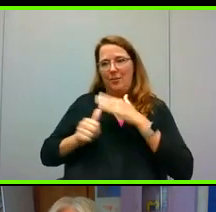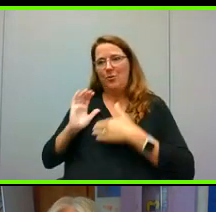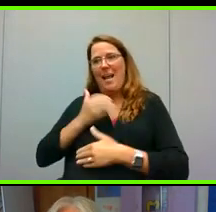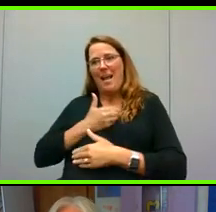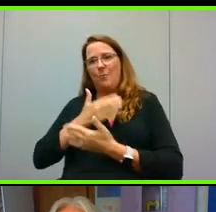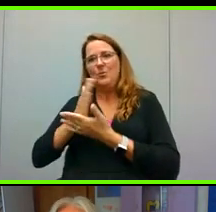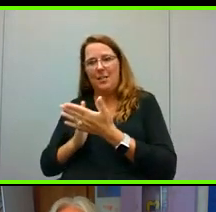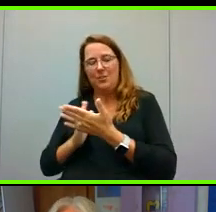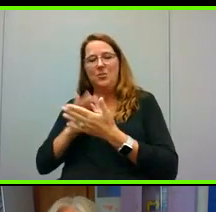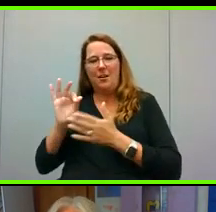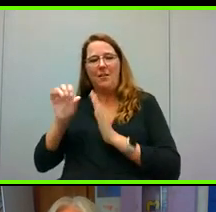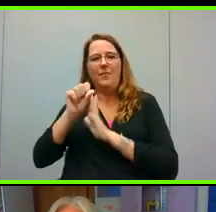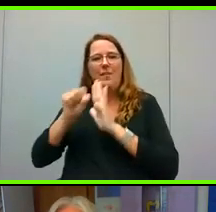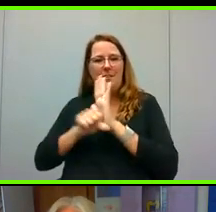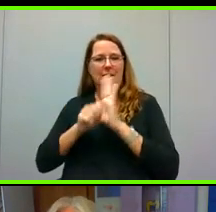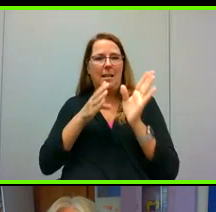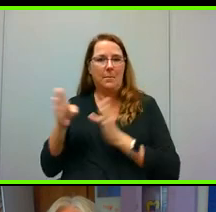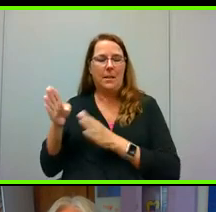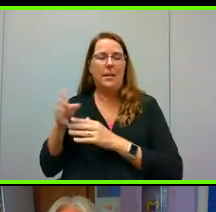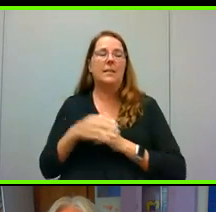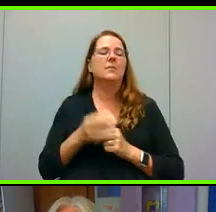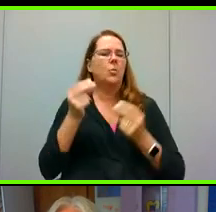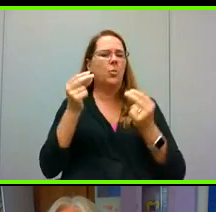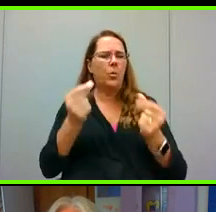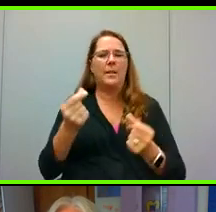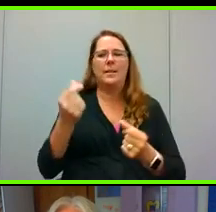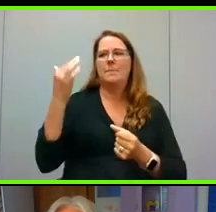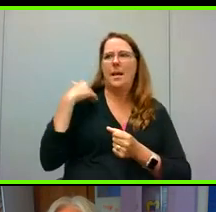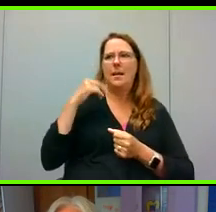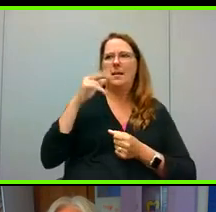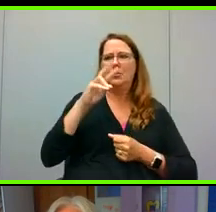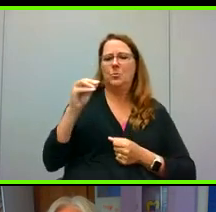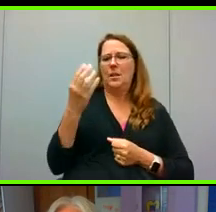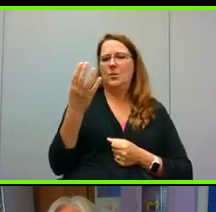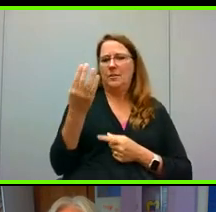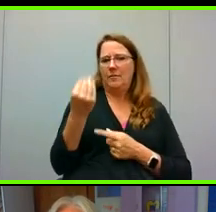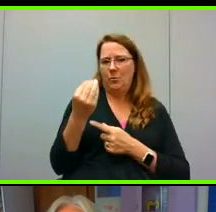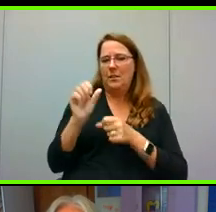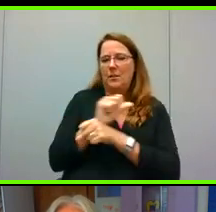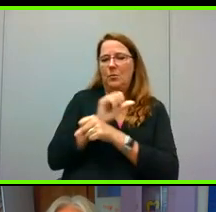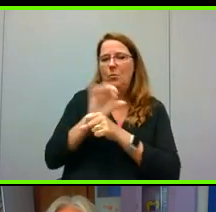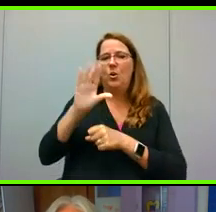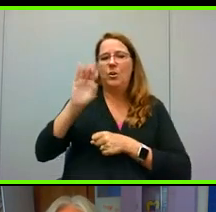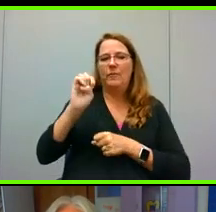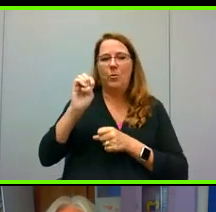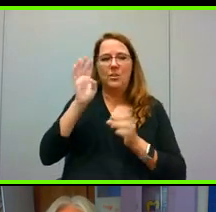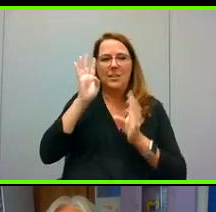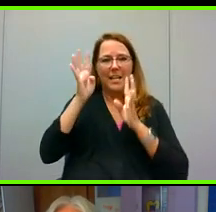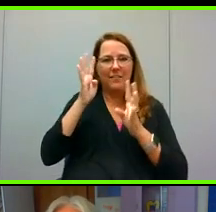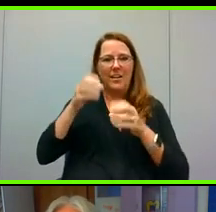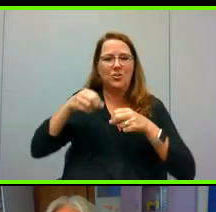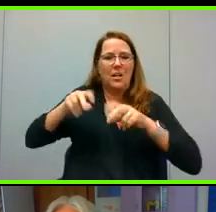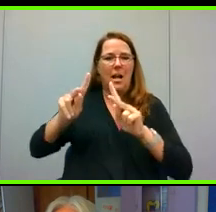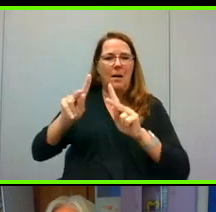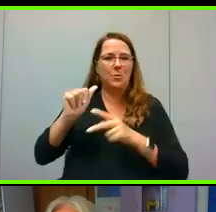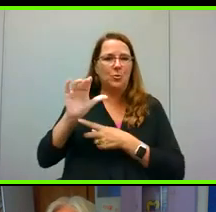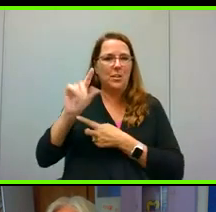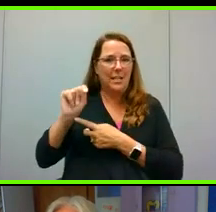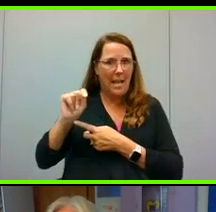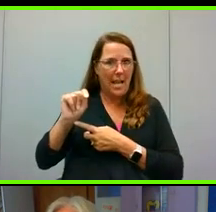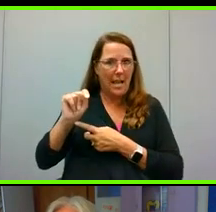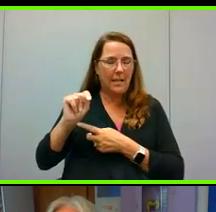Plan. So very quickly, back in 2014, the Workforce Innovation and Opportunity Act